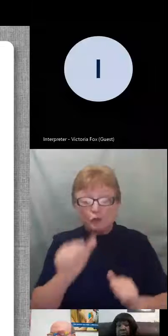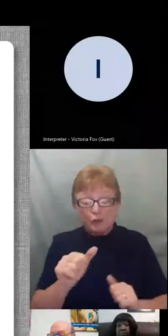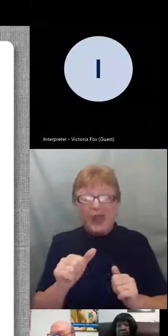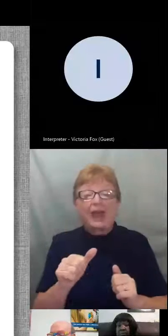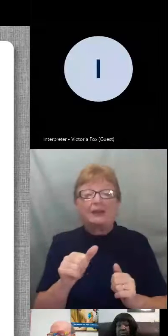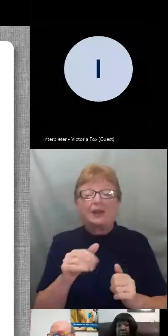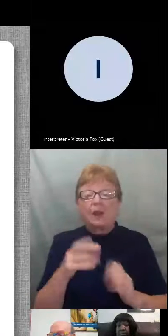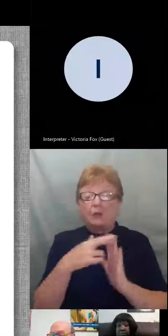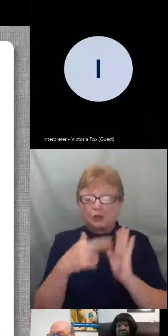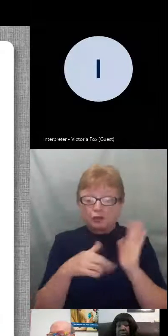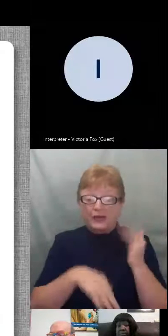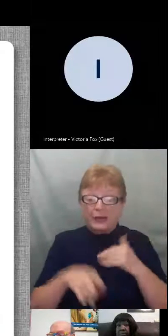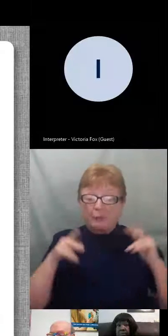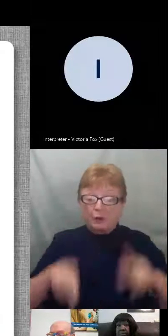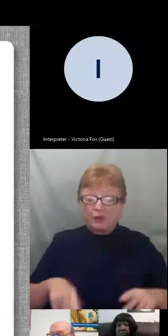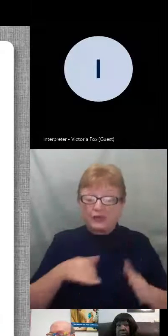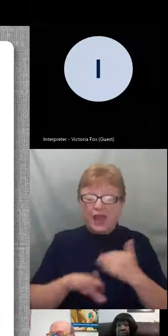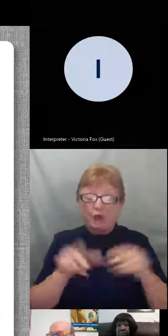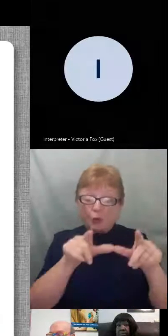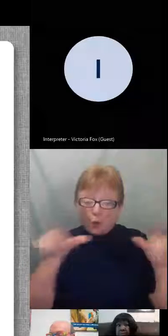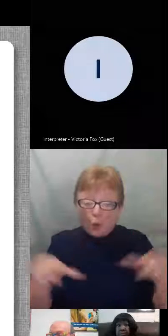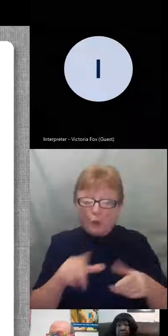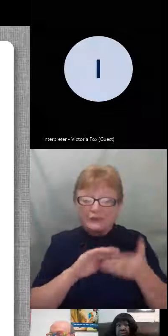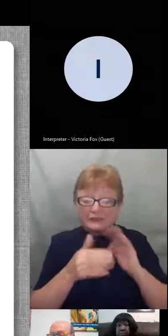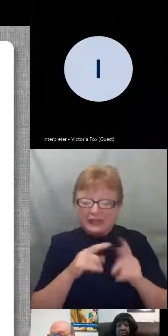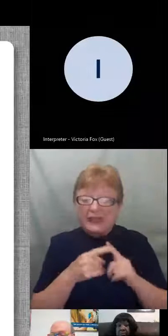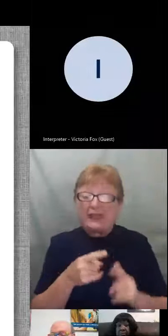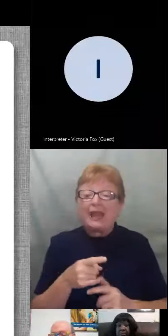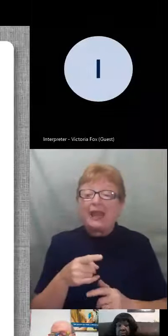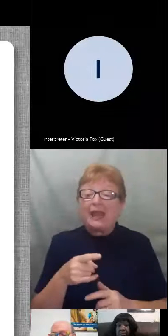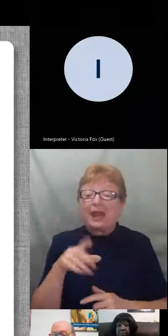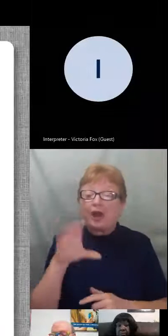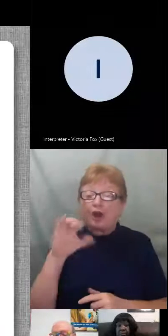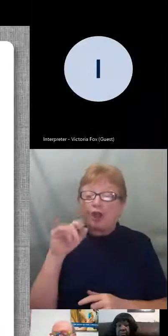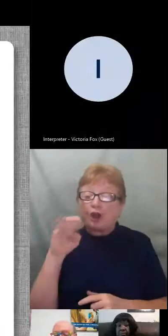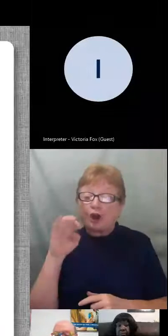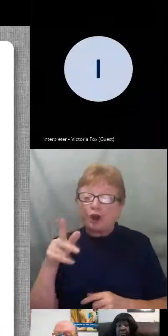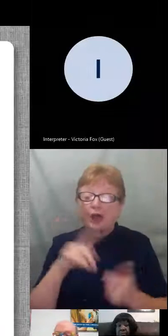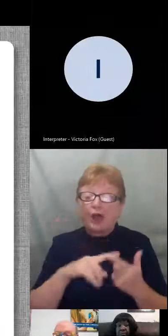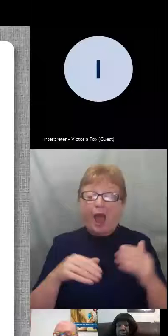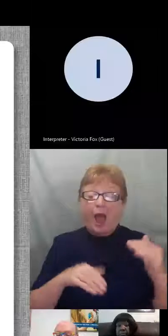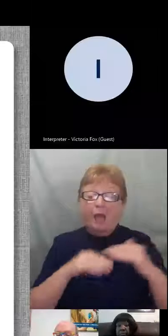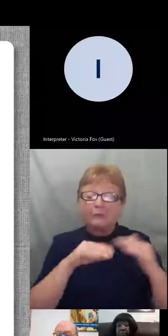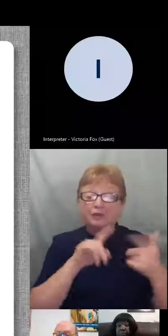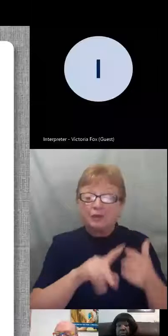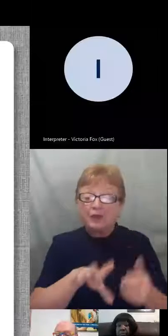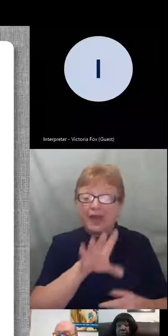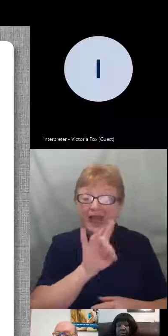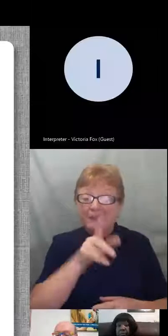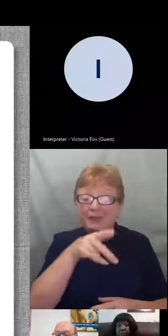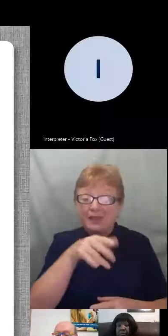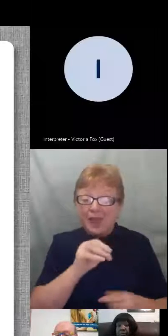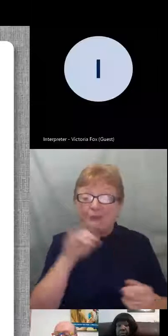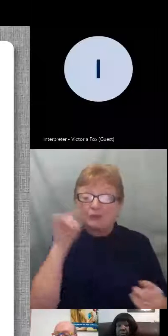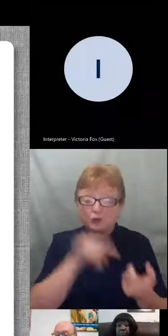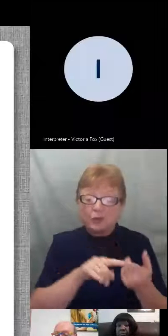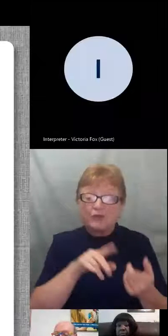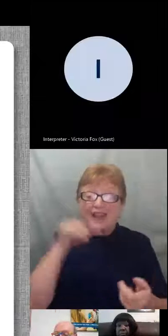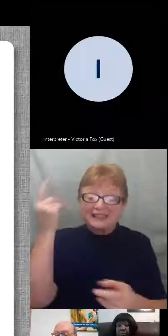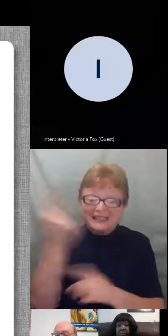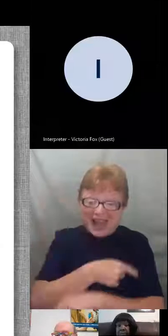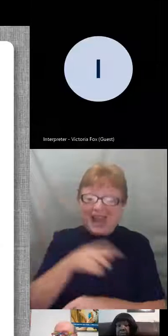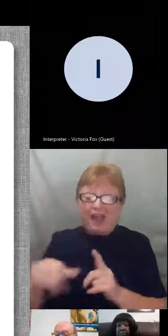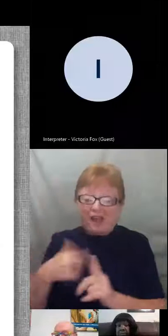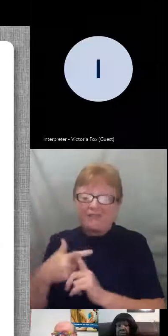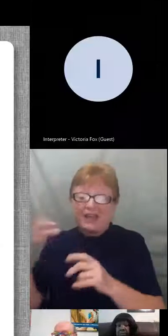local city or township clerk up until 8 p.m. of the actual day of the election. The next video